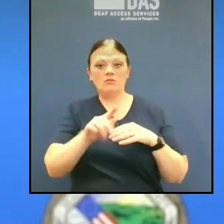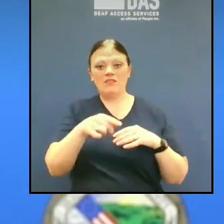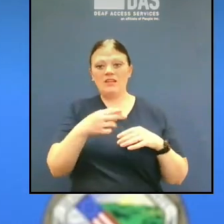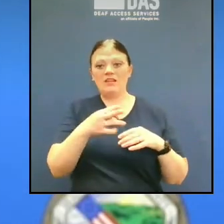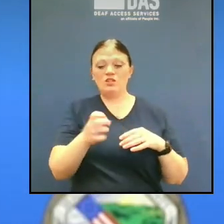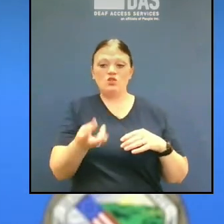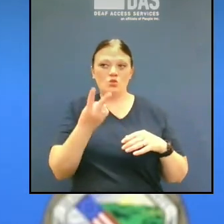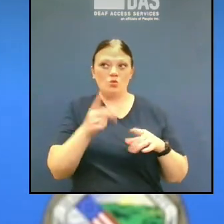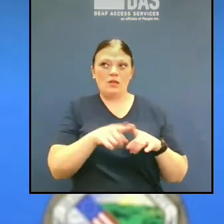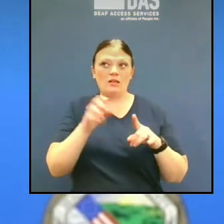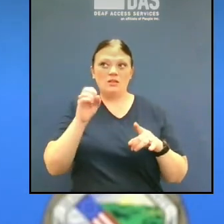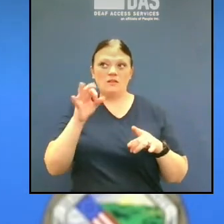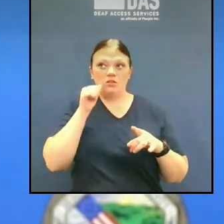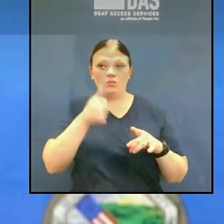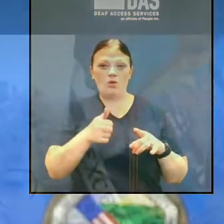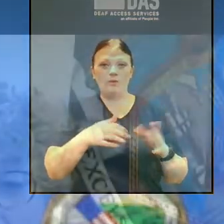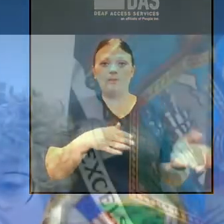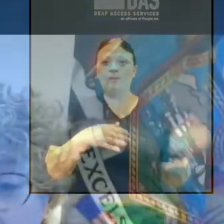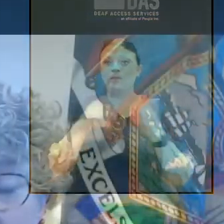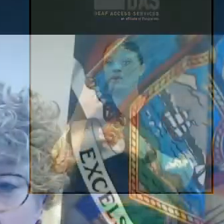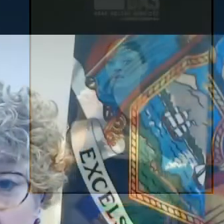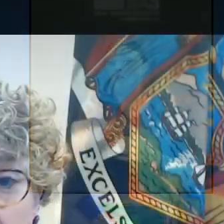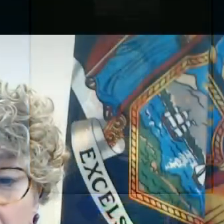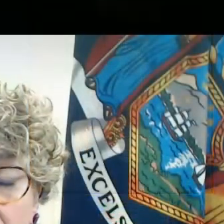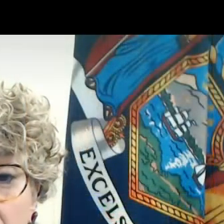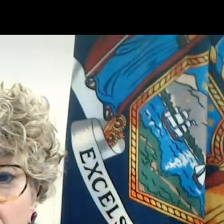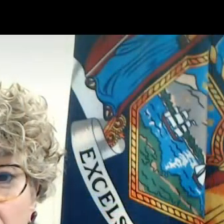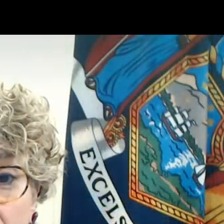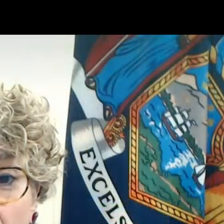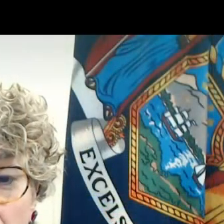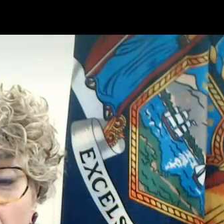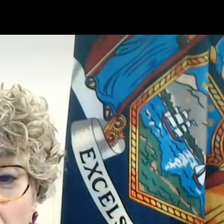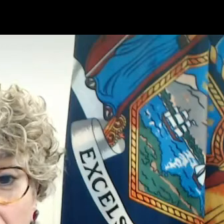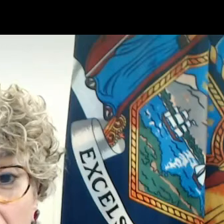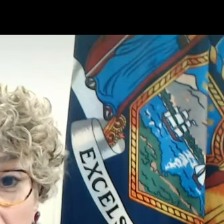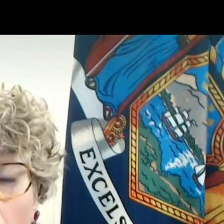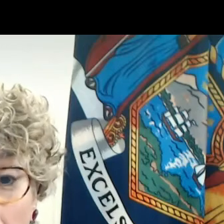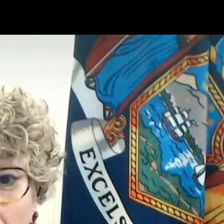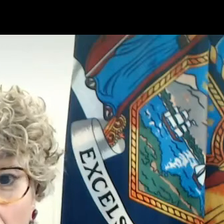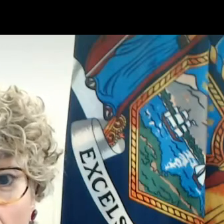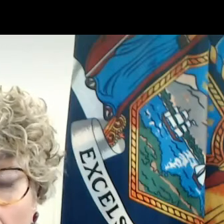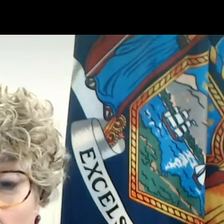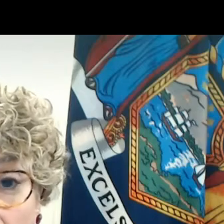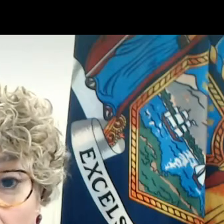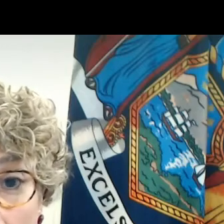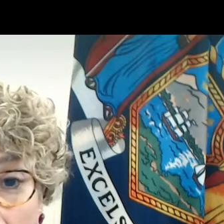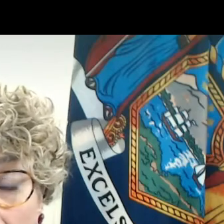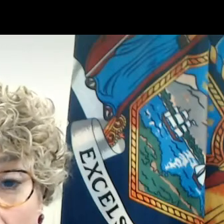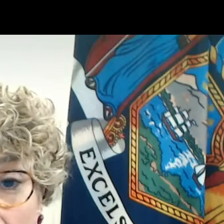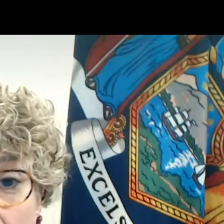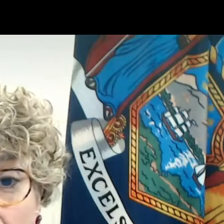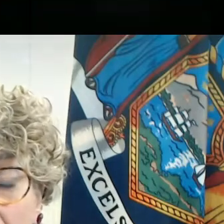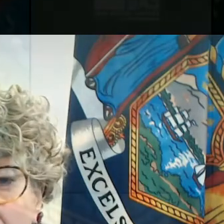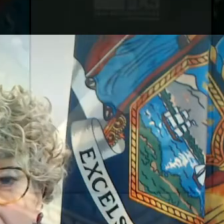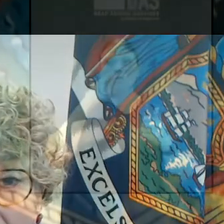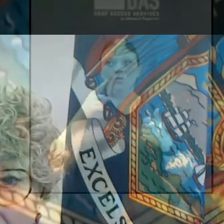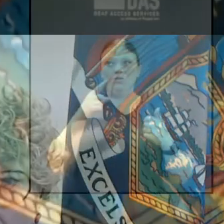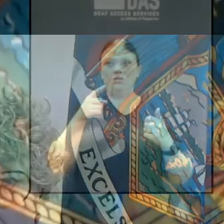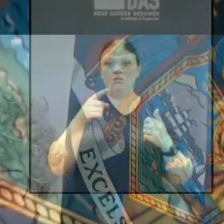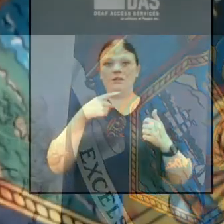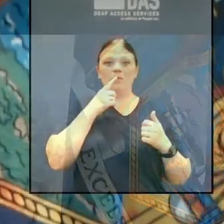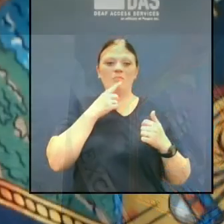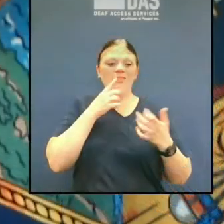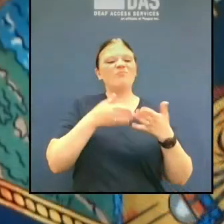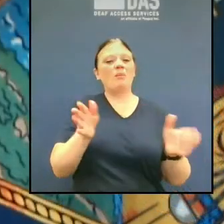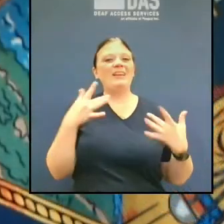tomorrow. And Mark, if I may add, I mean, this is really a big problem for public health, because